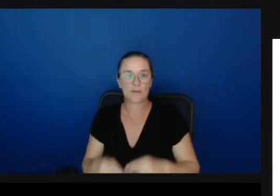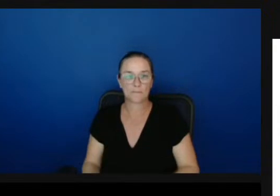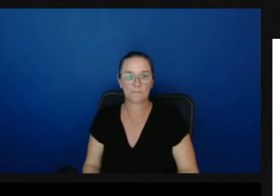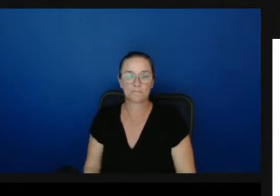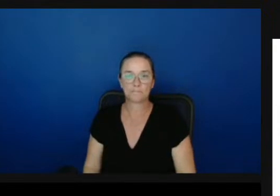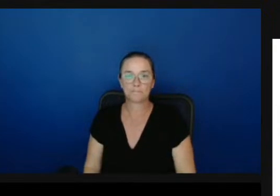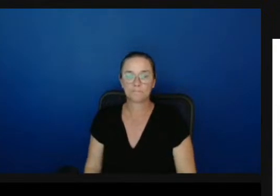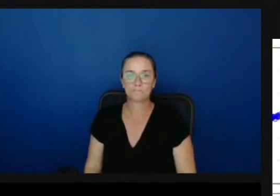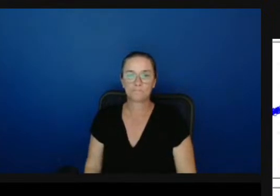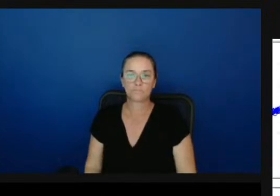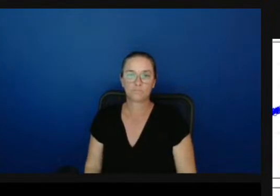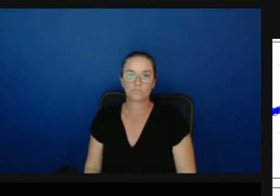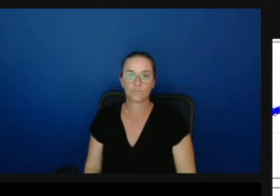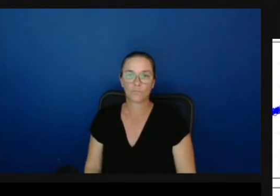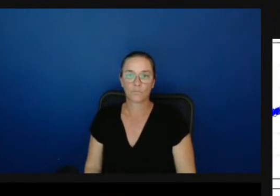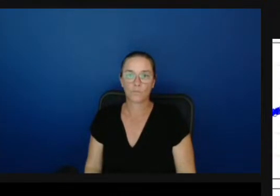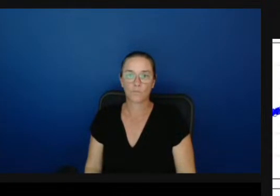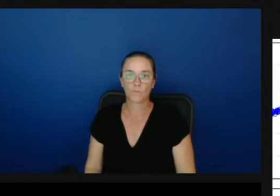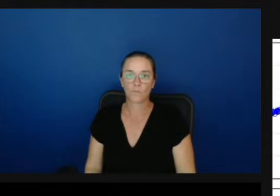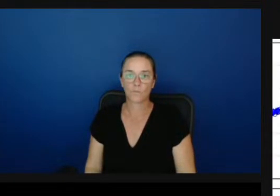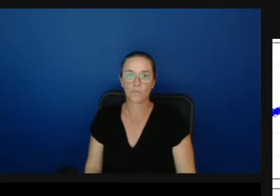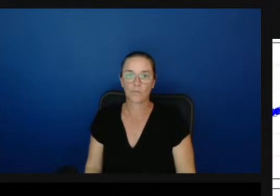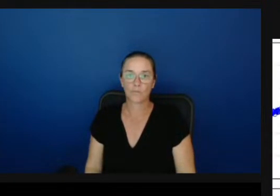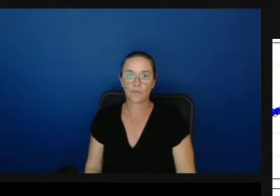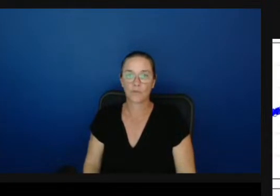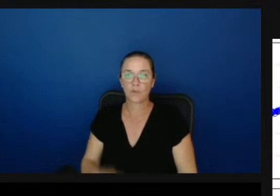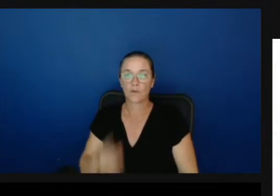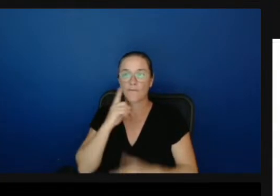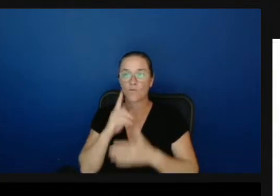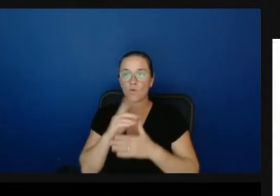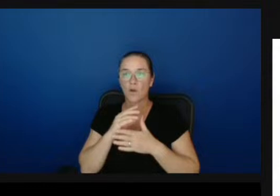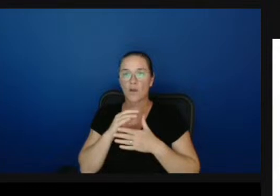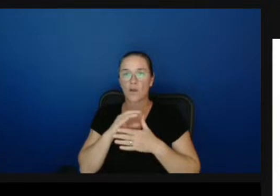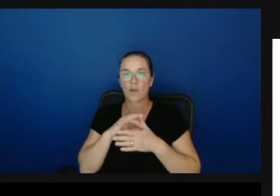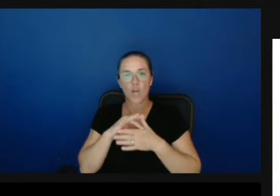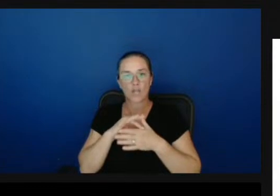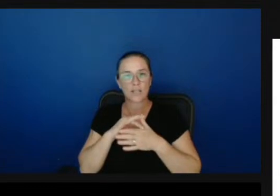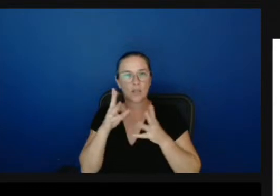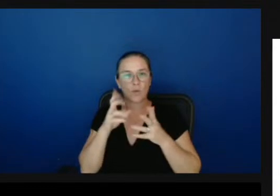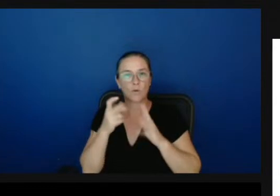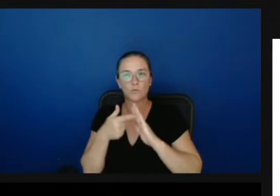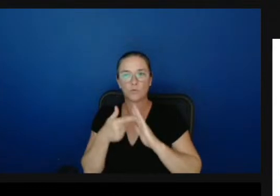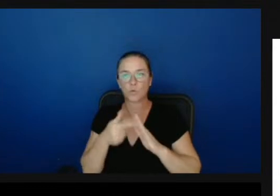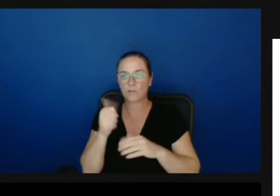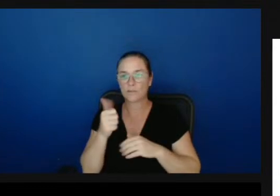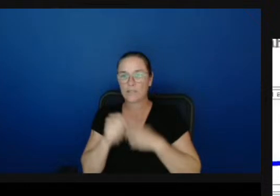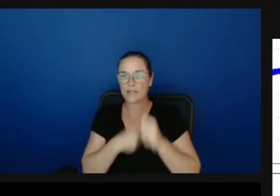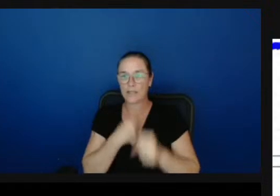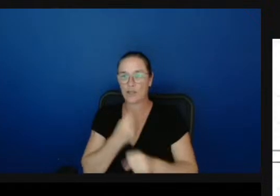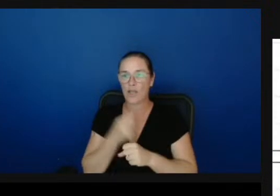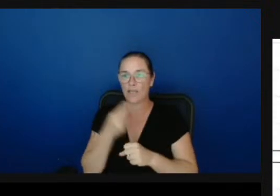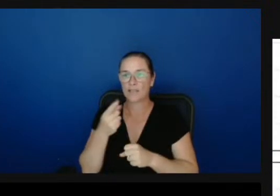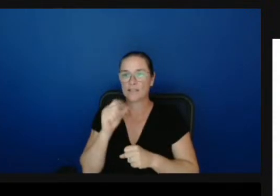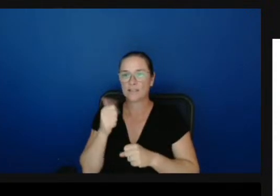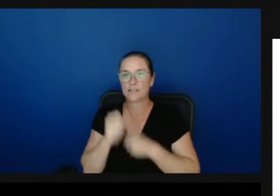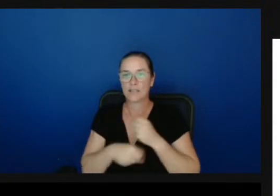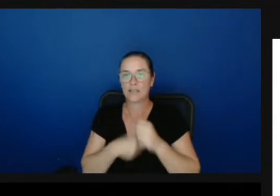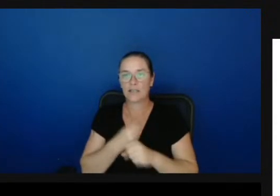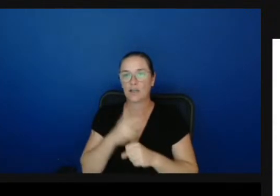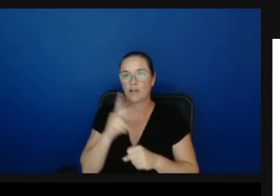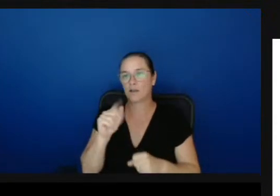Trail. Yeah, and so for some context, I'm going to pull us back to our 10-year plot. These are the last 10 years. This is Kīlauea